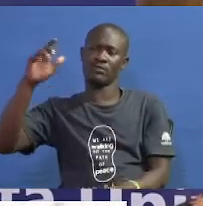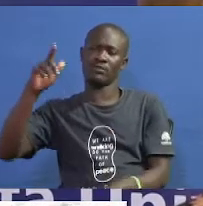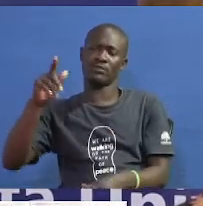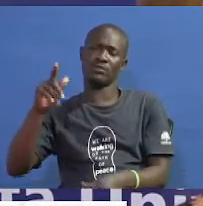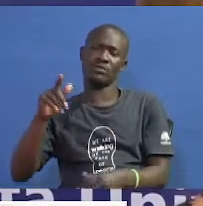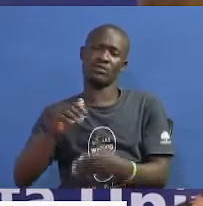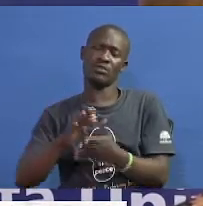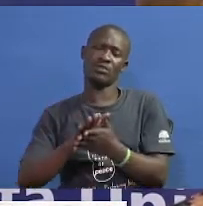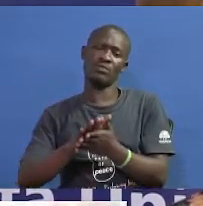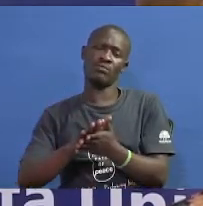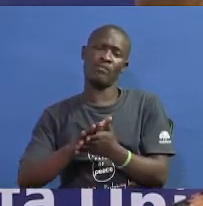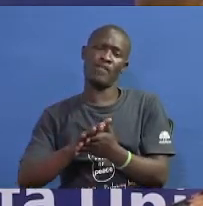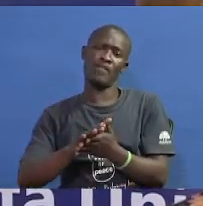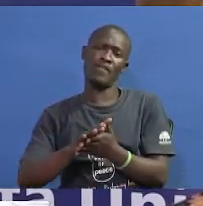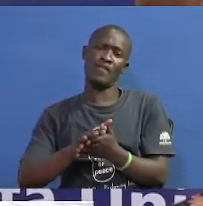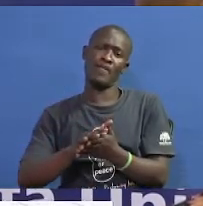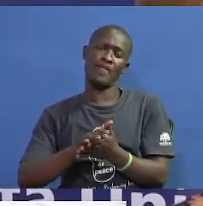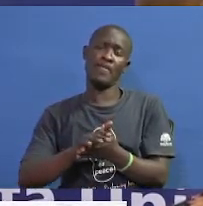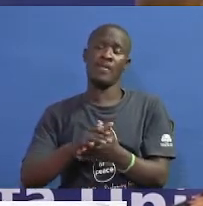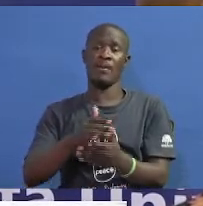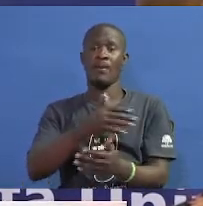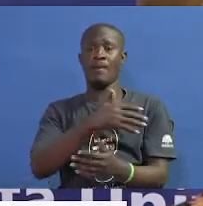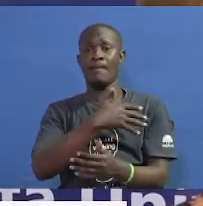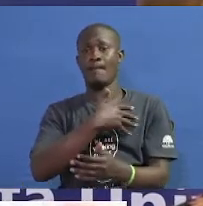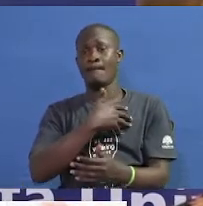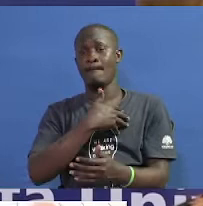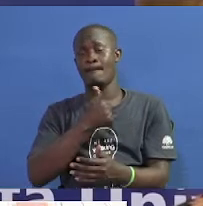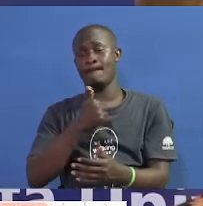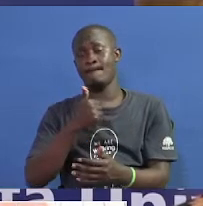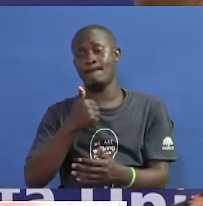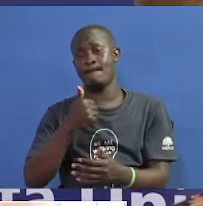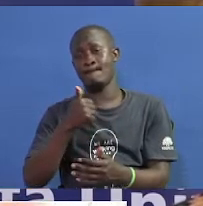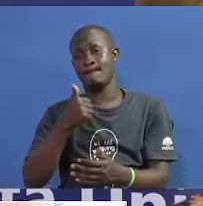were identified by the World Health Organization, and